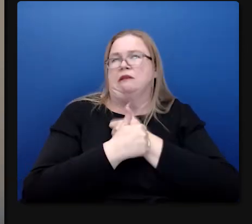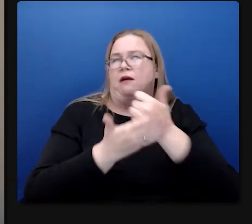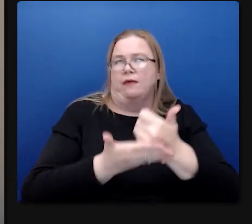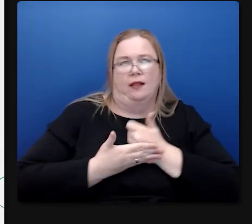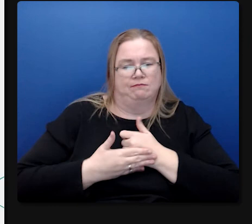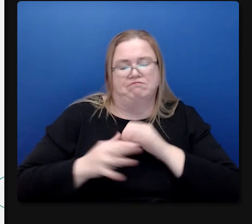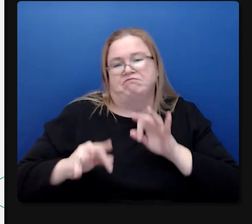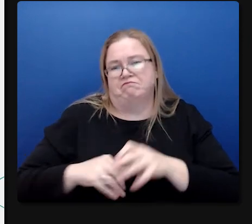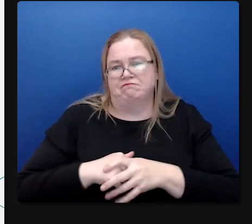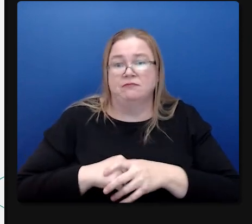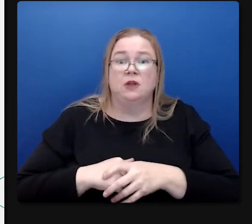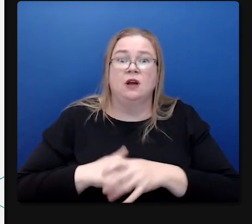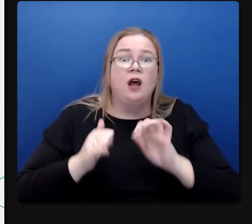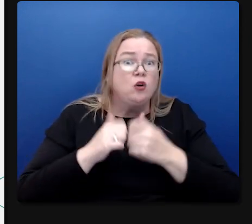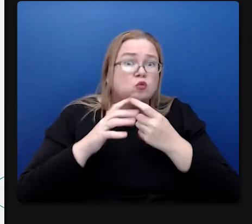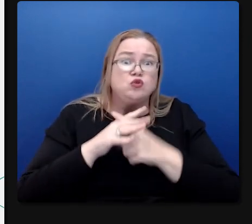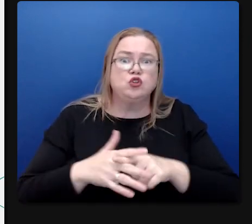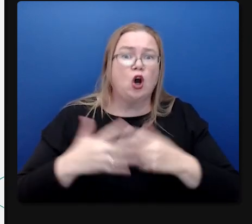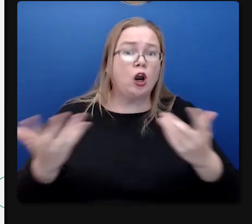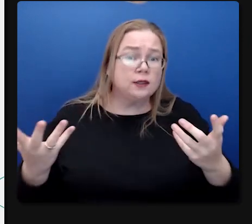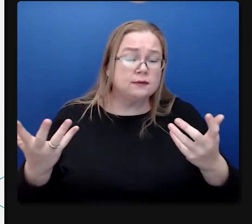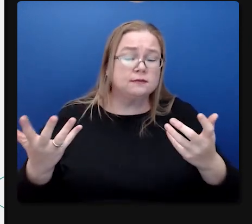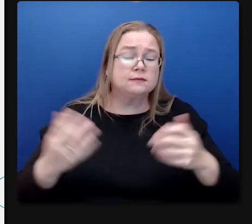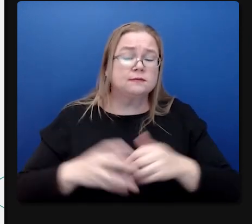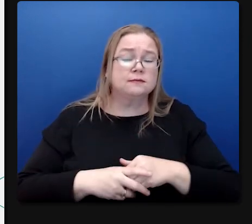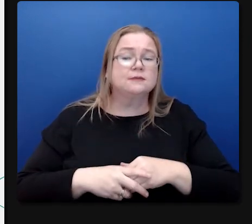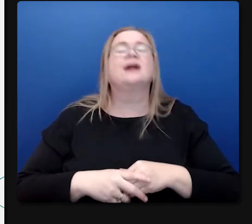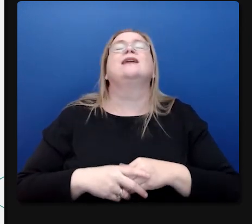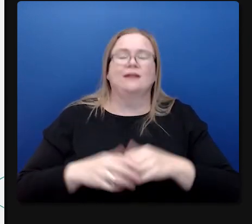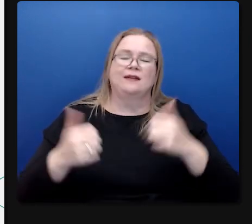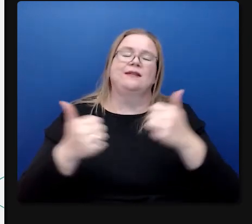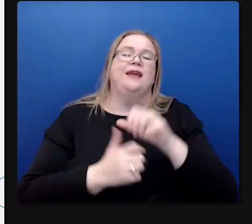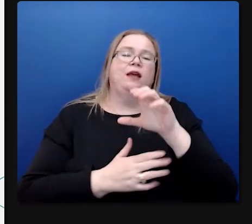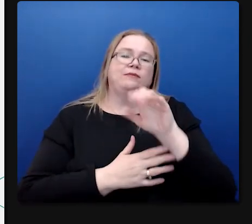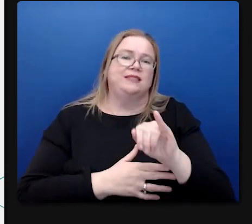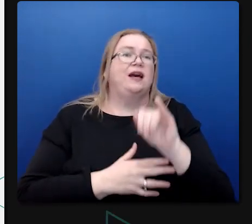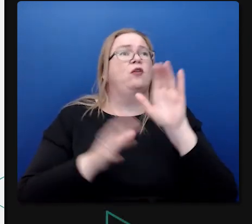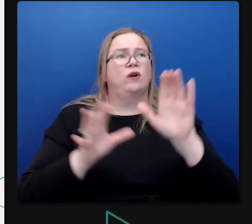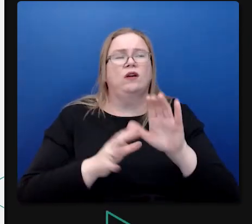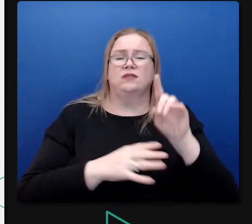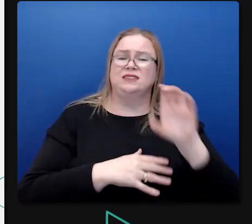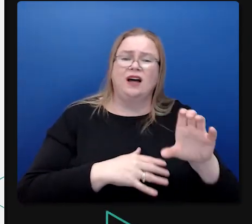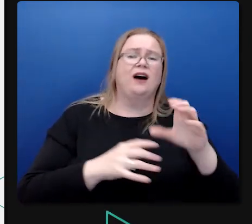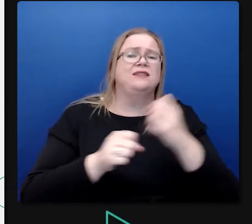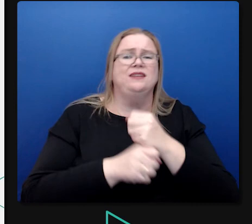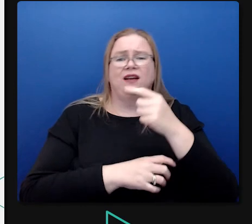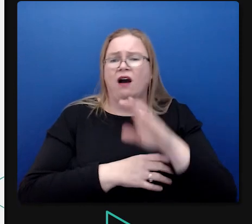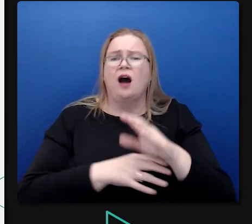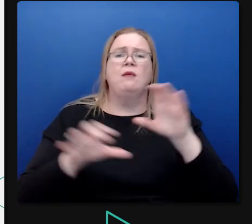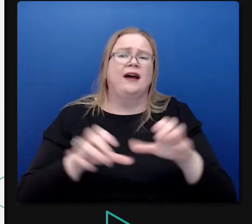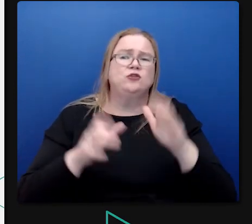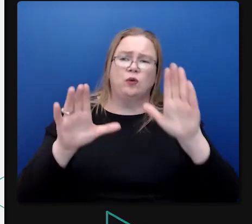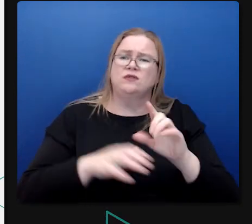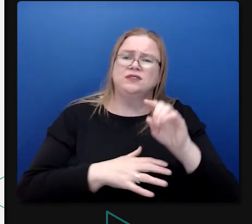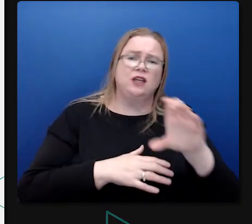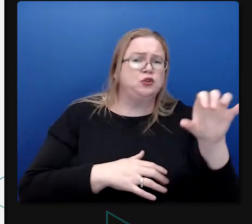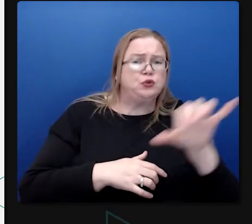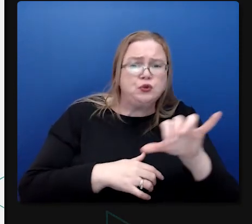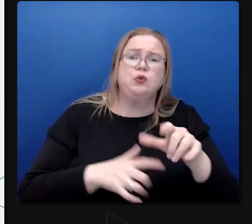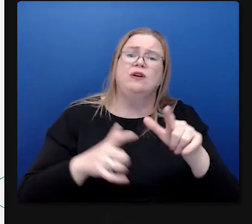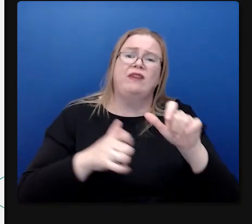help. So how do you get started if you want to? GameCI has really great docs. GitHub Actions also has great